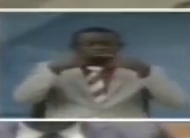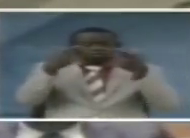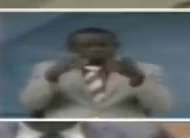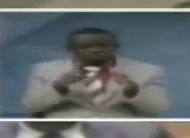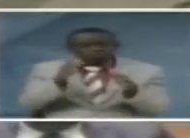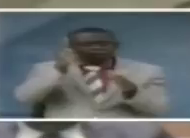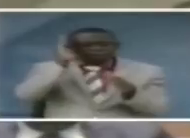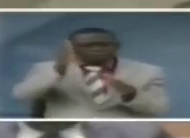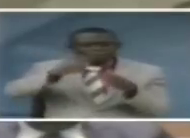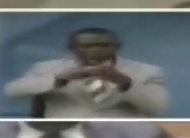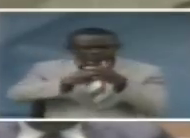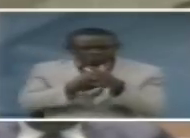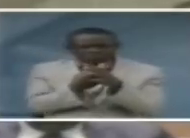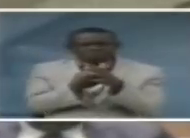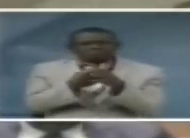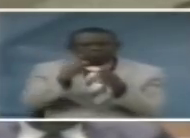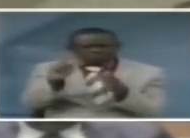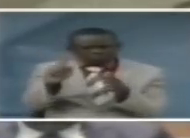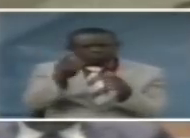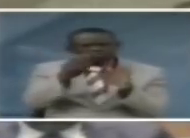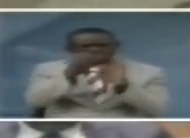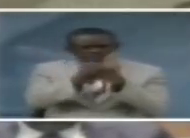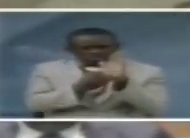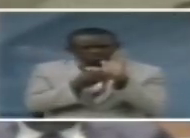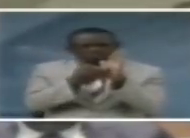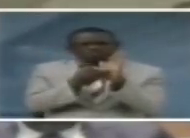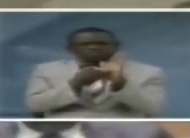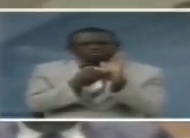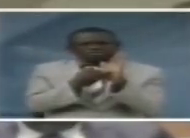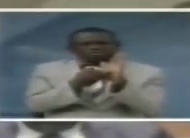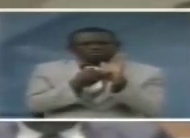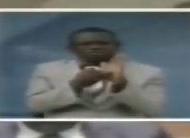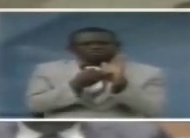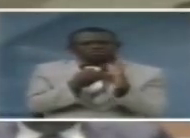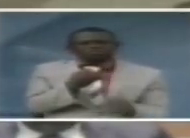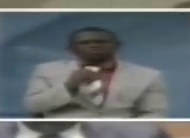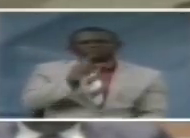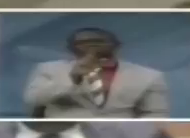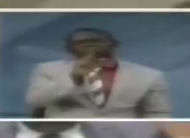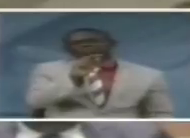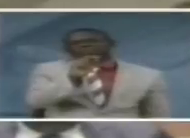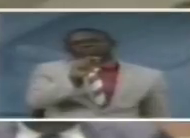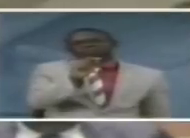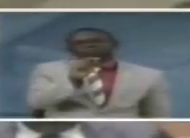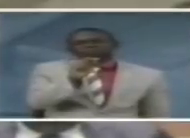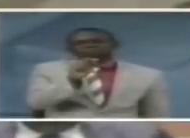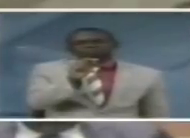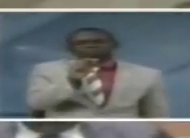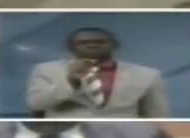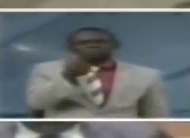measures that I have announced today will take effect on 1st